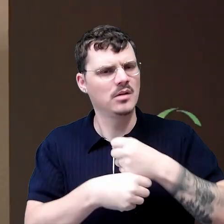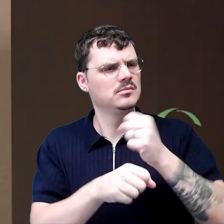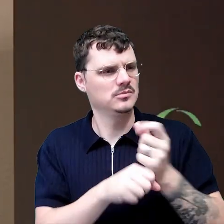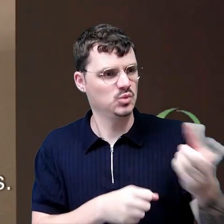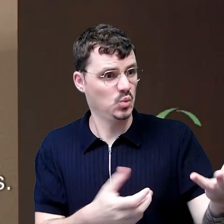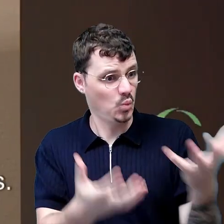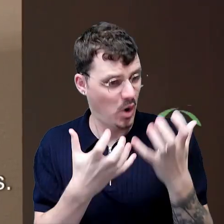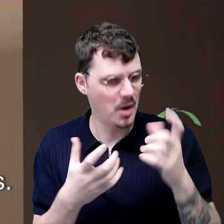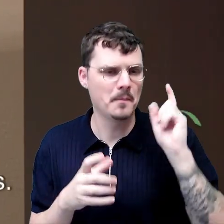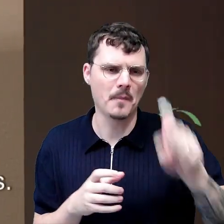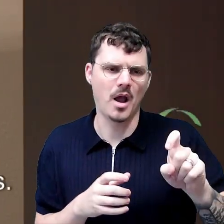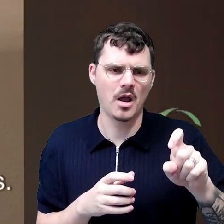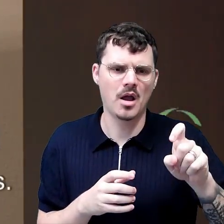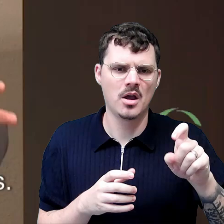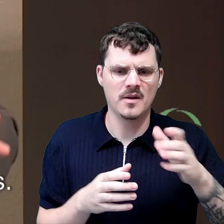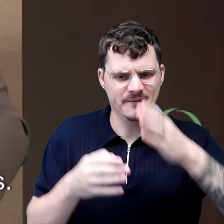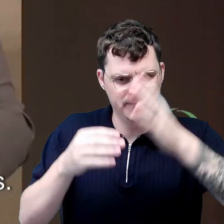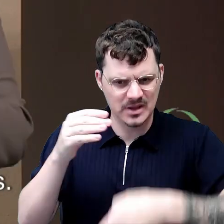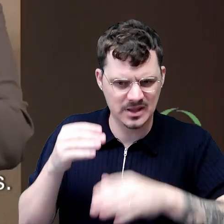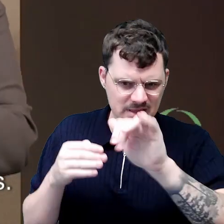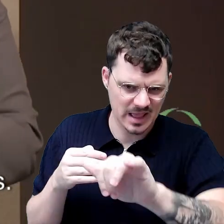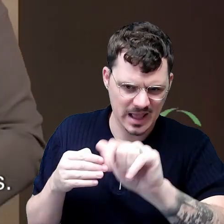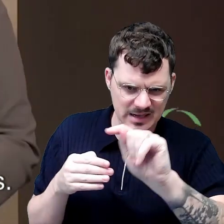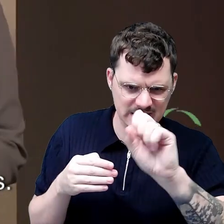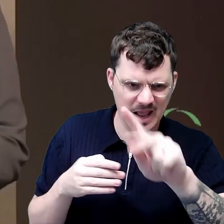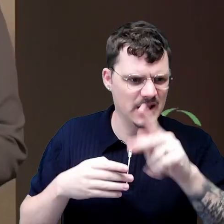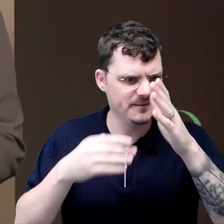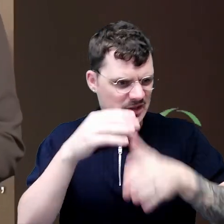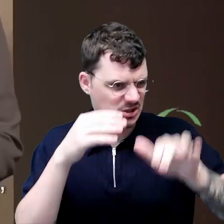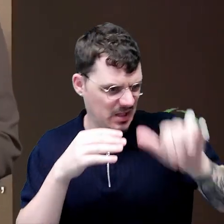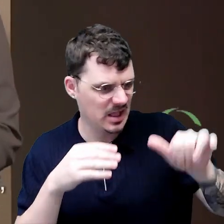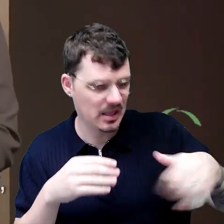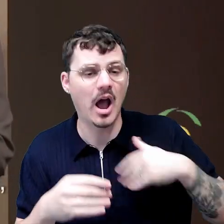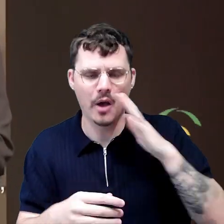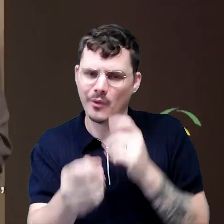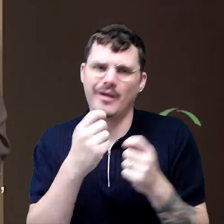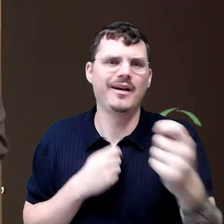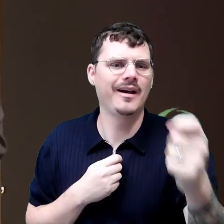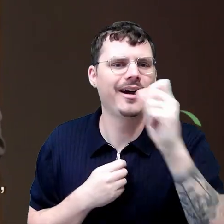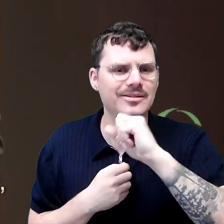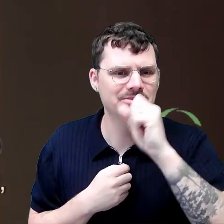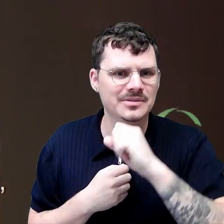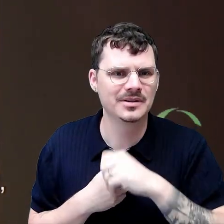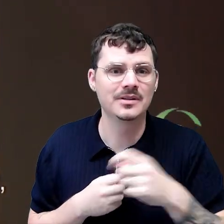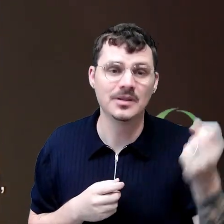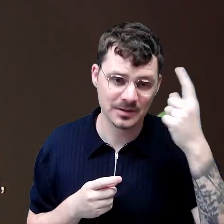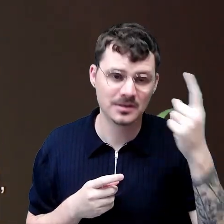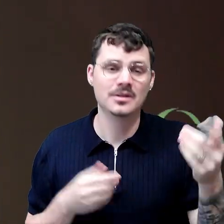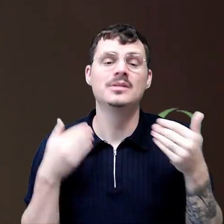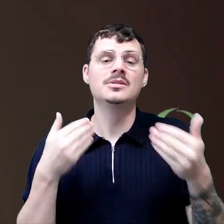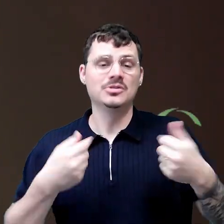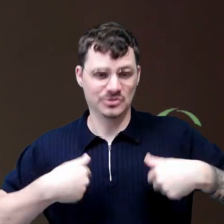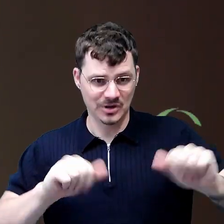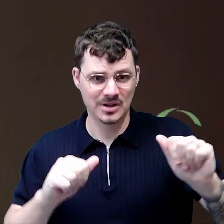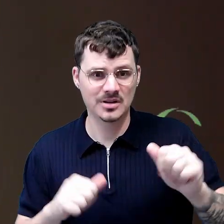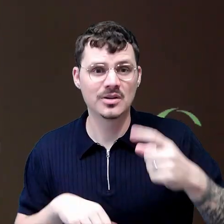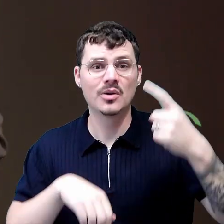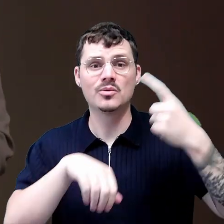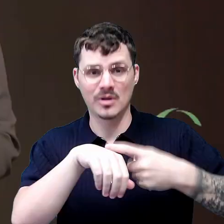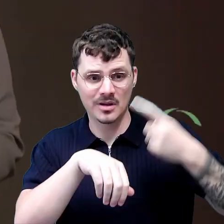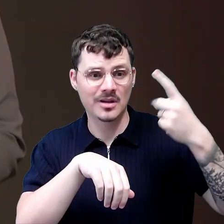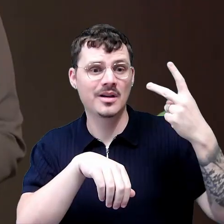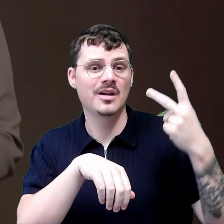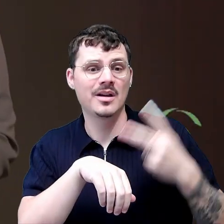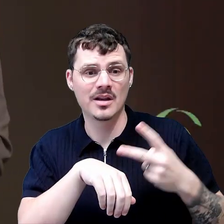likes them. So do this task, jump through these hoops. And after about 1 or 2 rounds of that, this man would